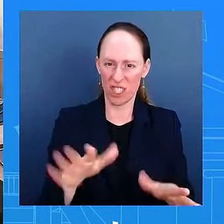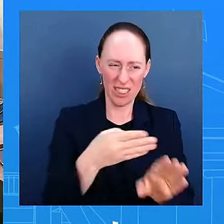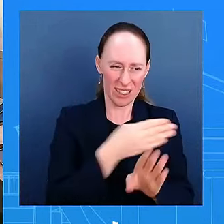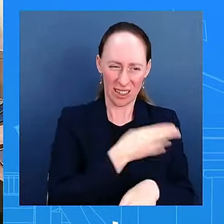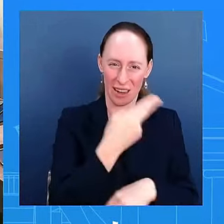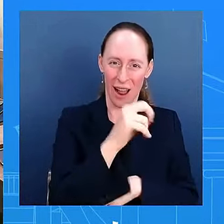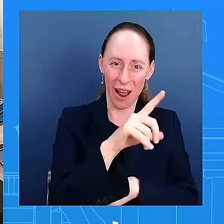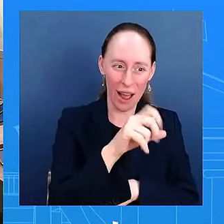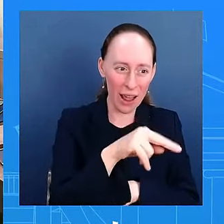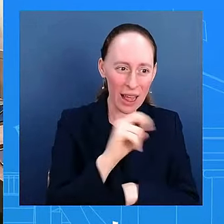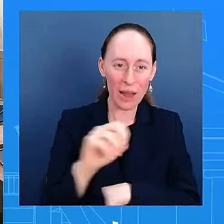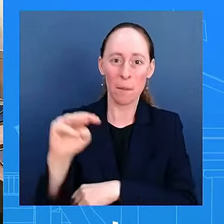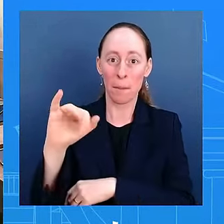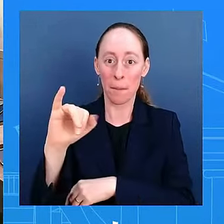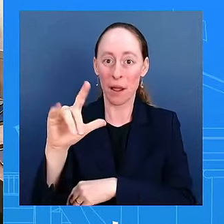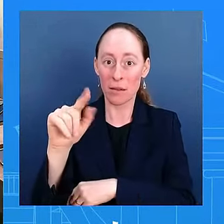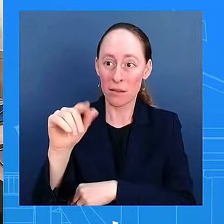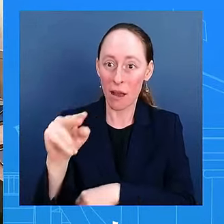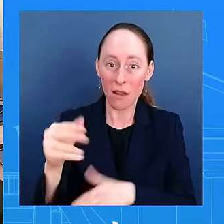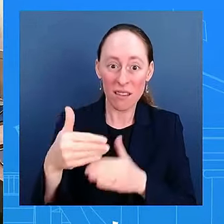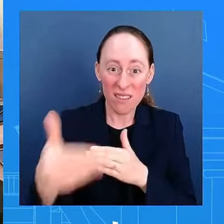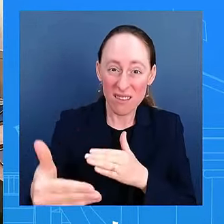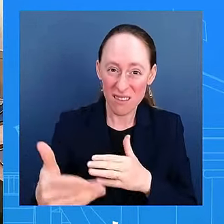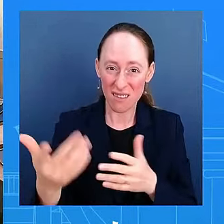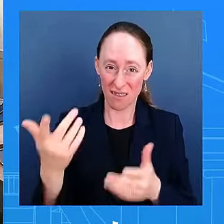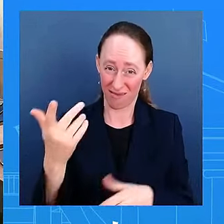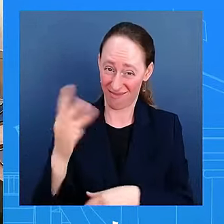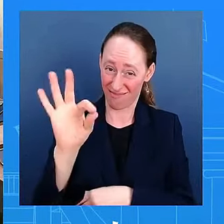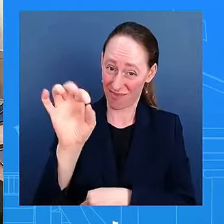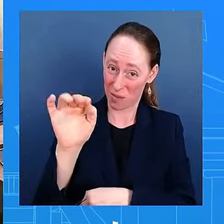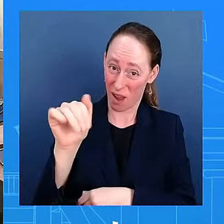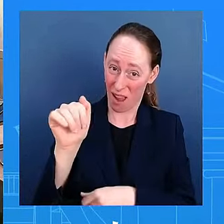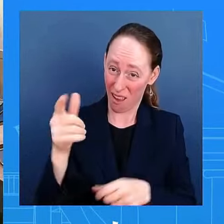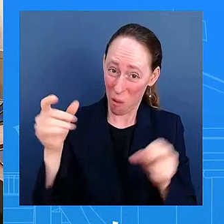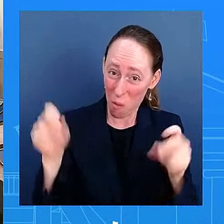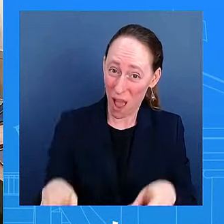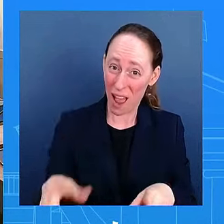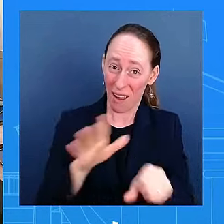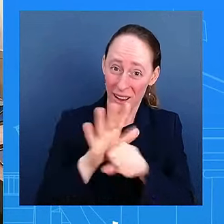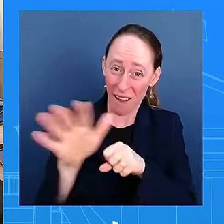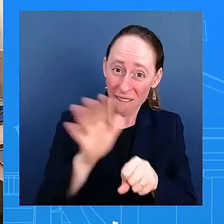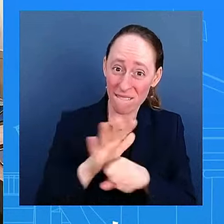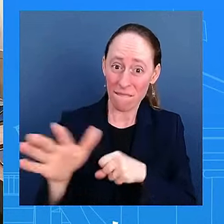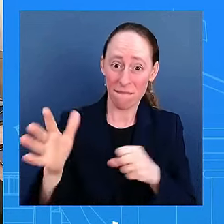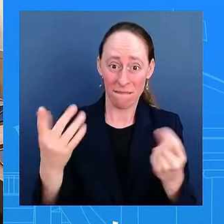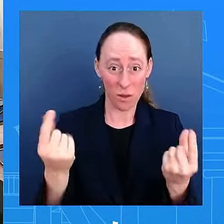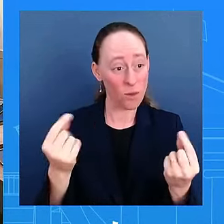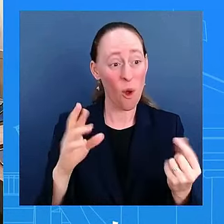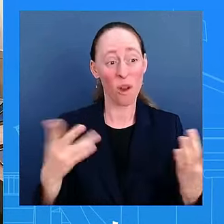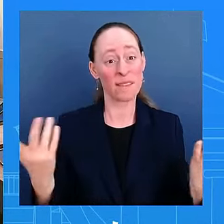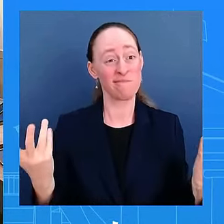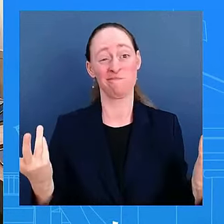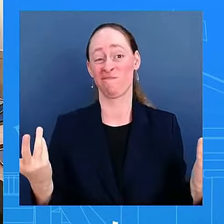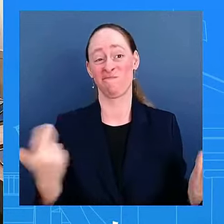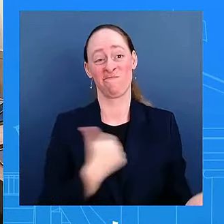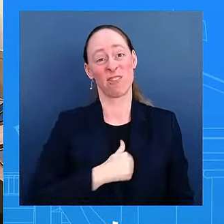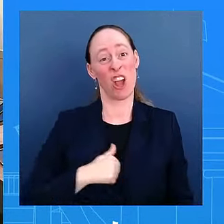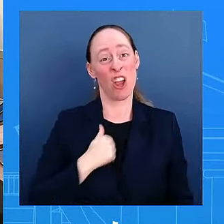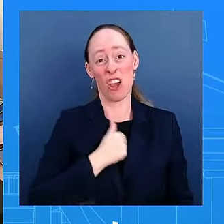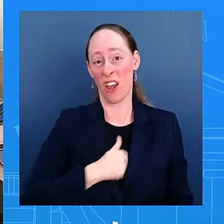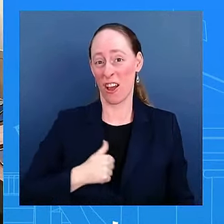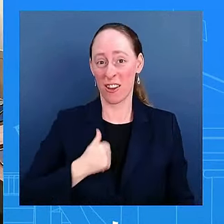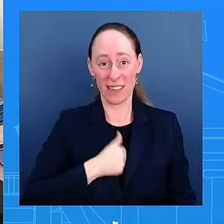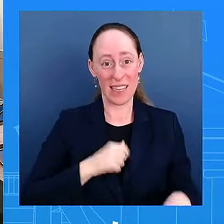will FEMA have to perhaps stop offering services or sending out support for aid if you're running out